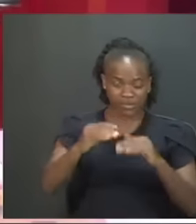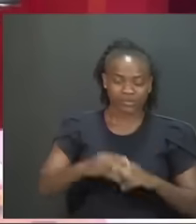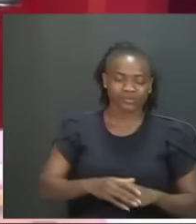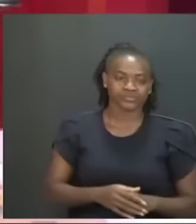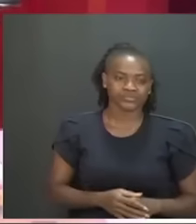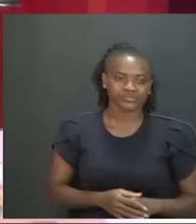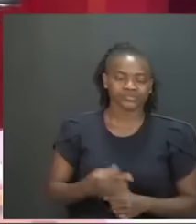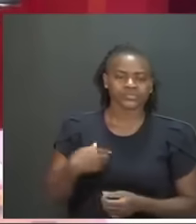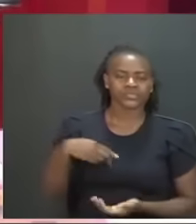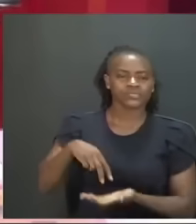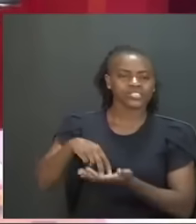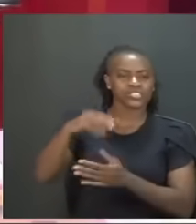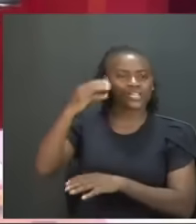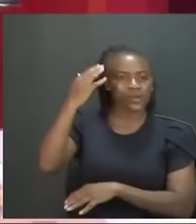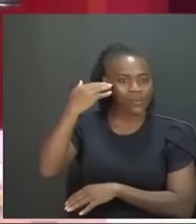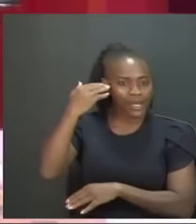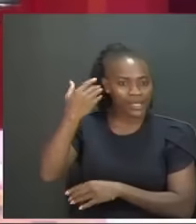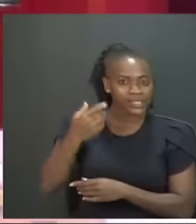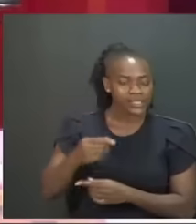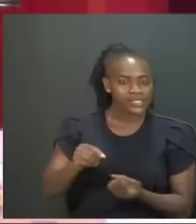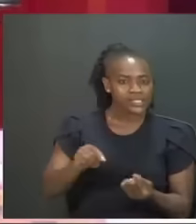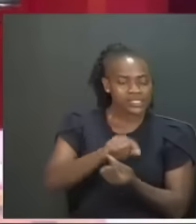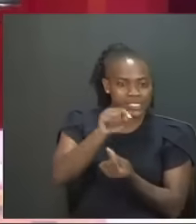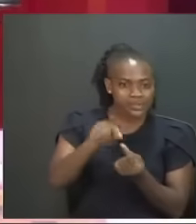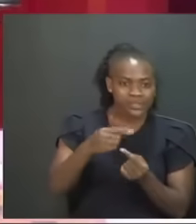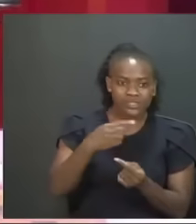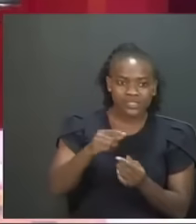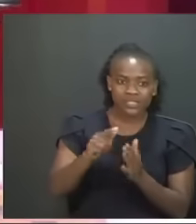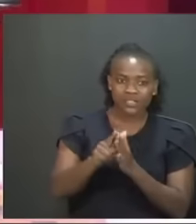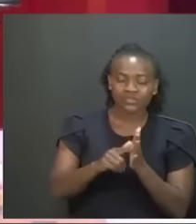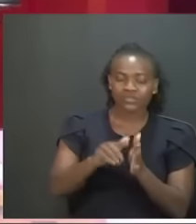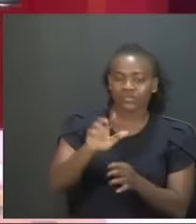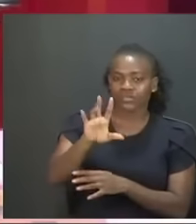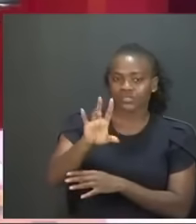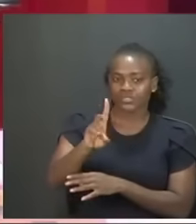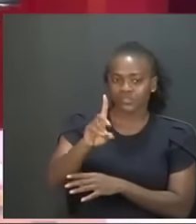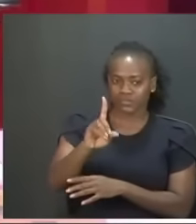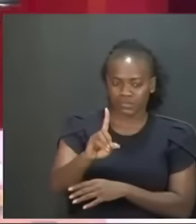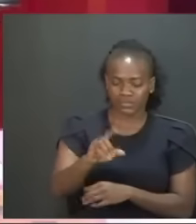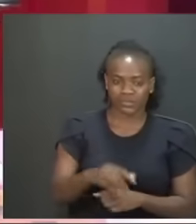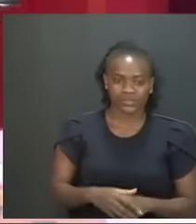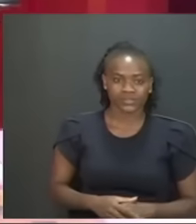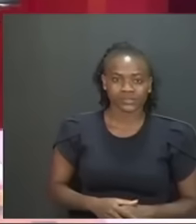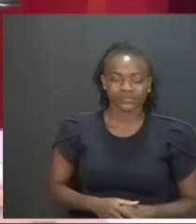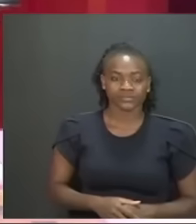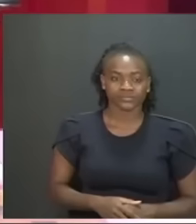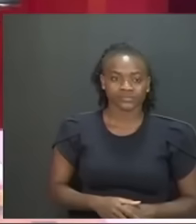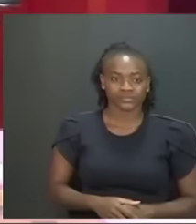up because he specifically mentioned Order 71. And